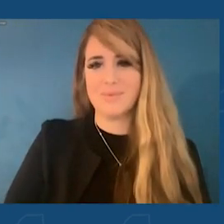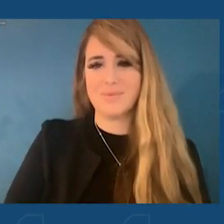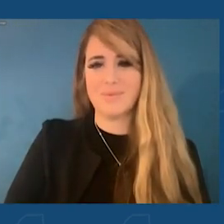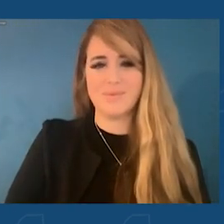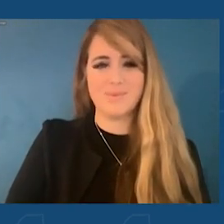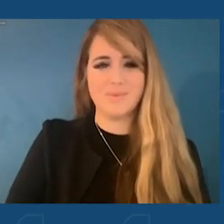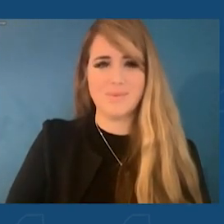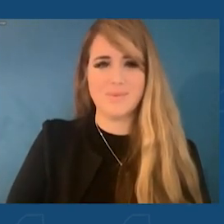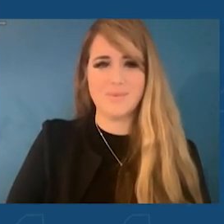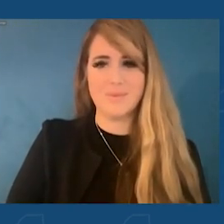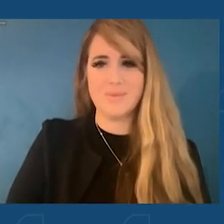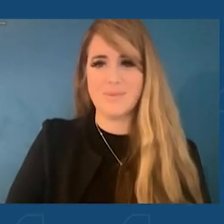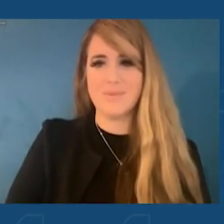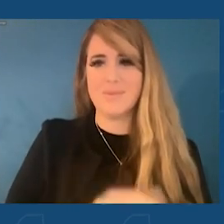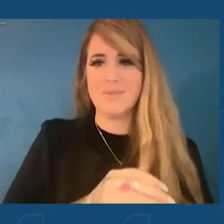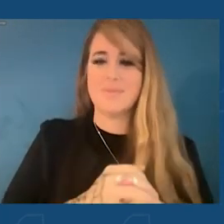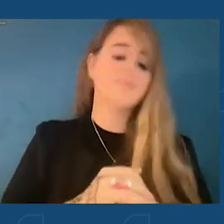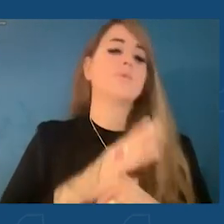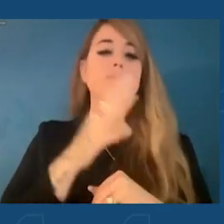Thank you.